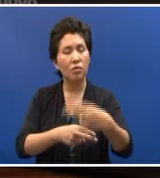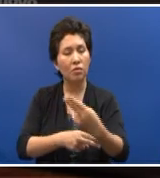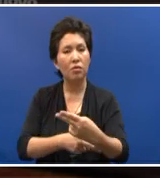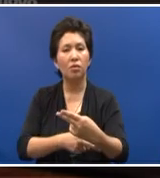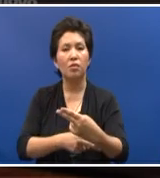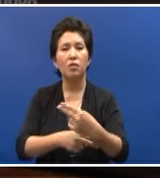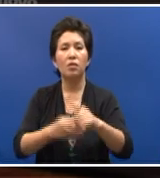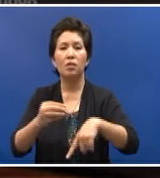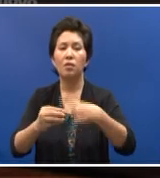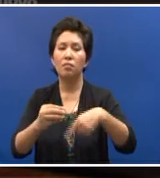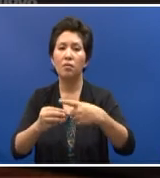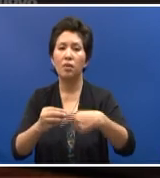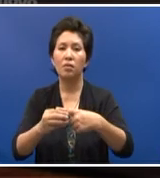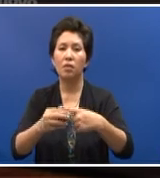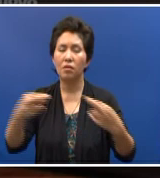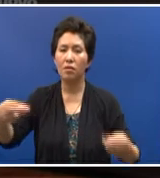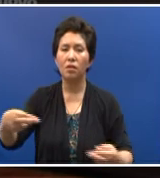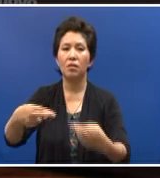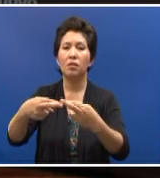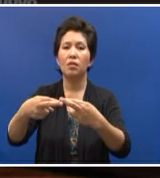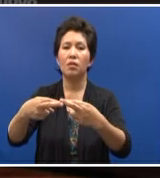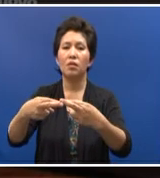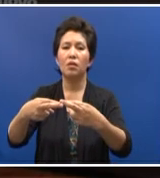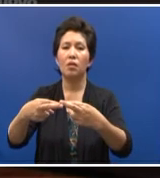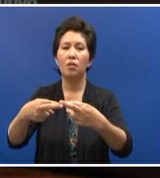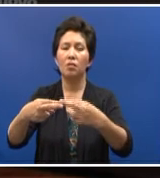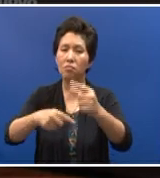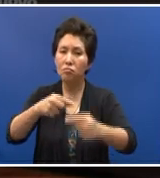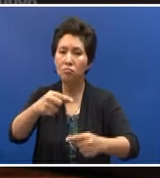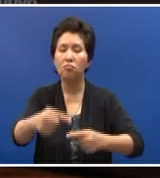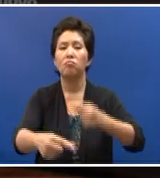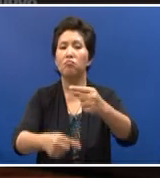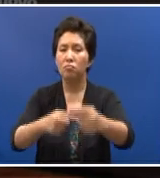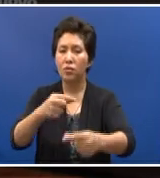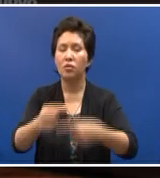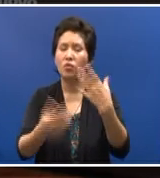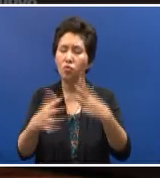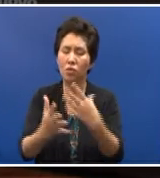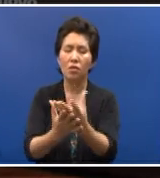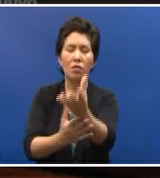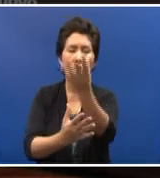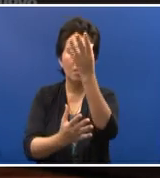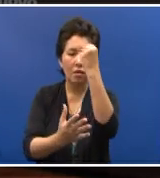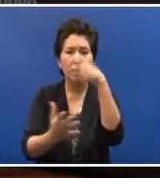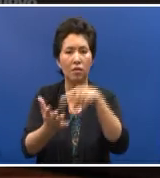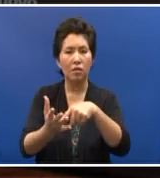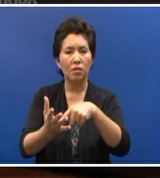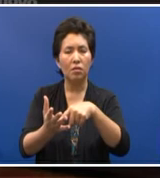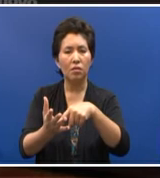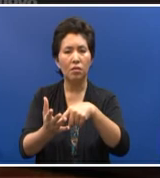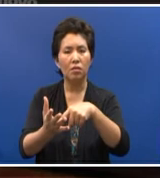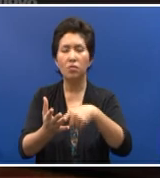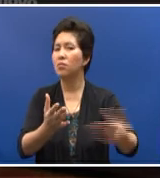of needs, which related to the hierarchy of needs. Okay, so I believe that you have learned about this hierarchy of needs